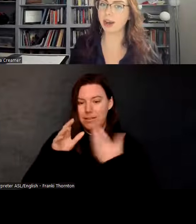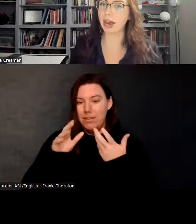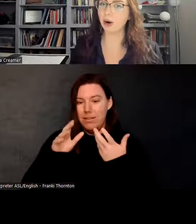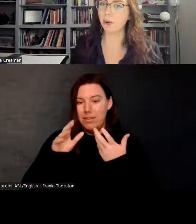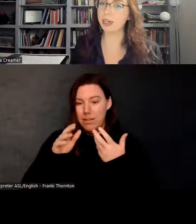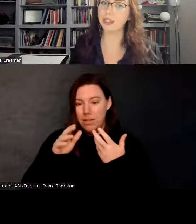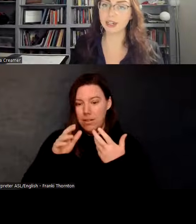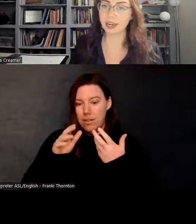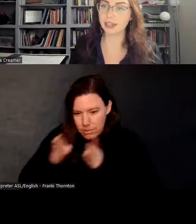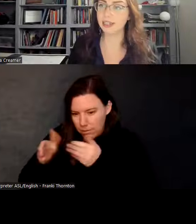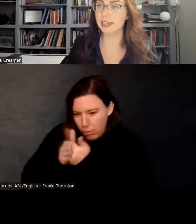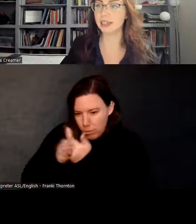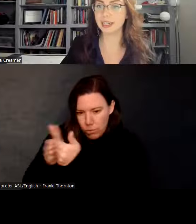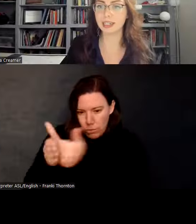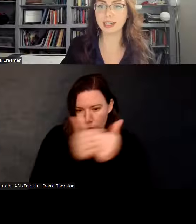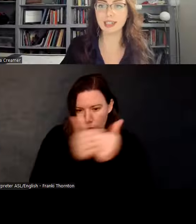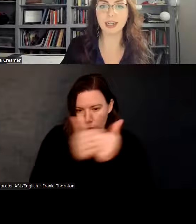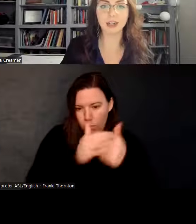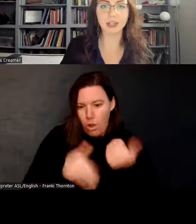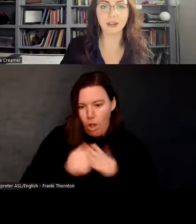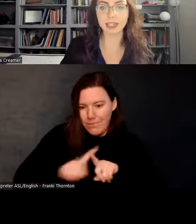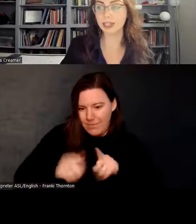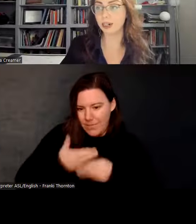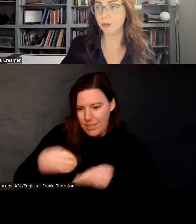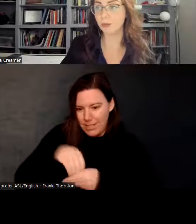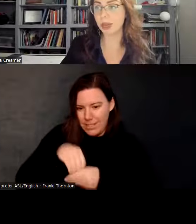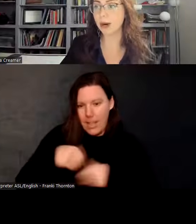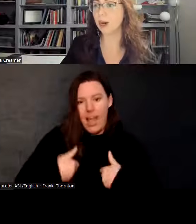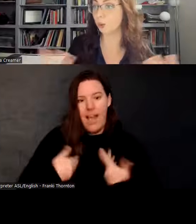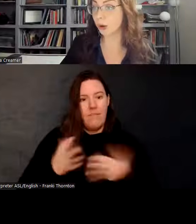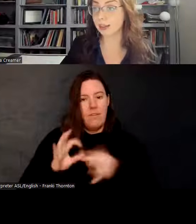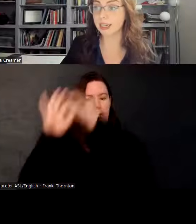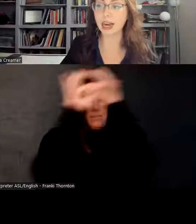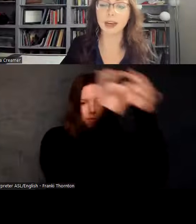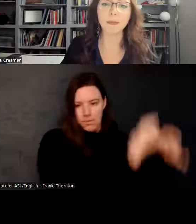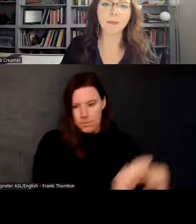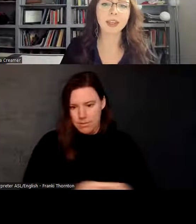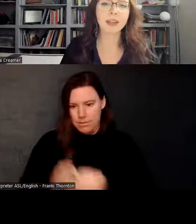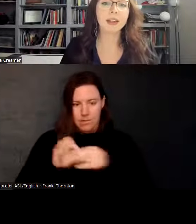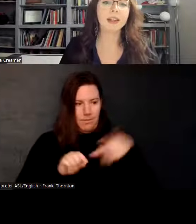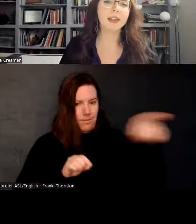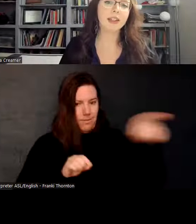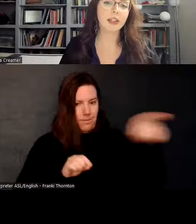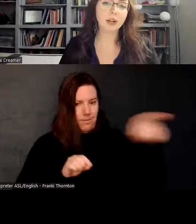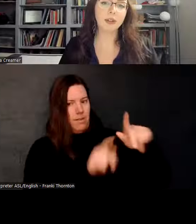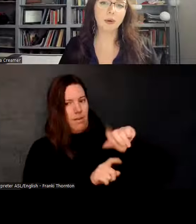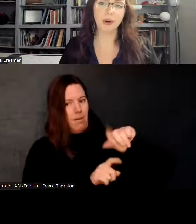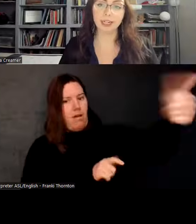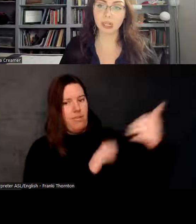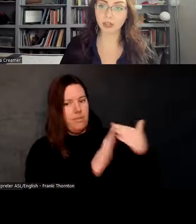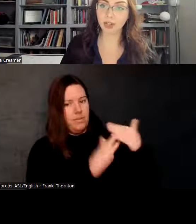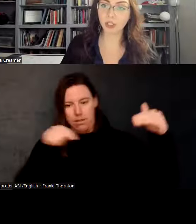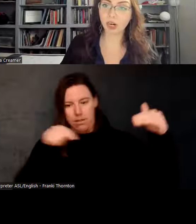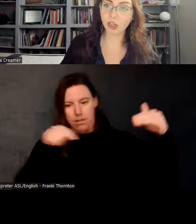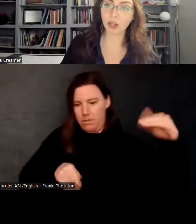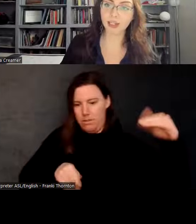example of how interconnected these elite standards of the Assyrian Empire were at this time. The general